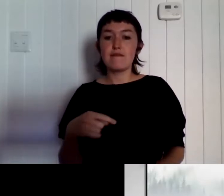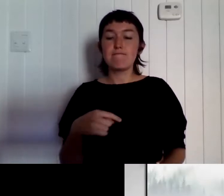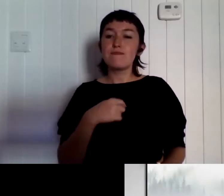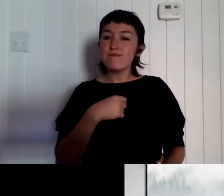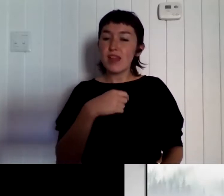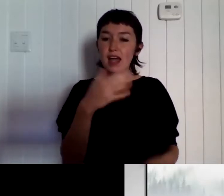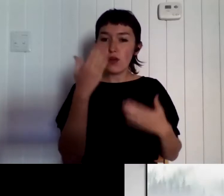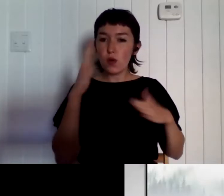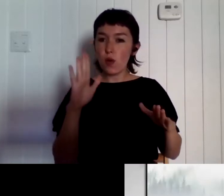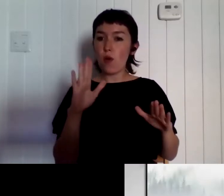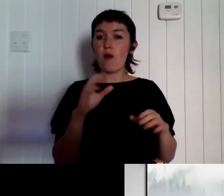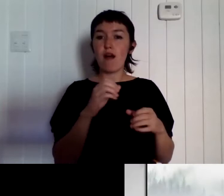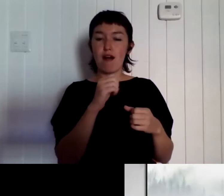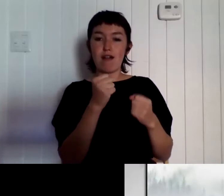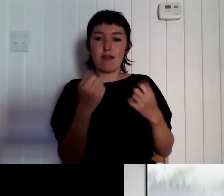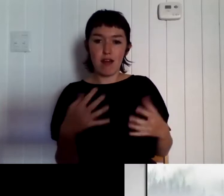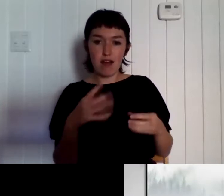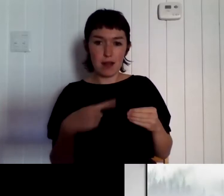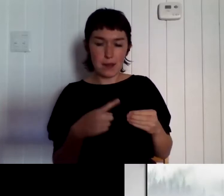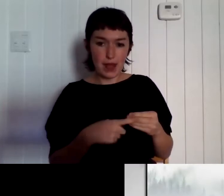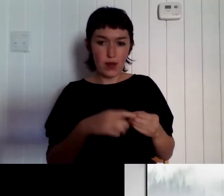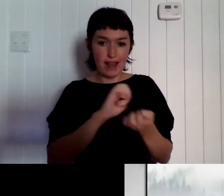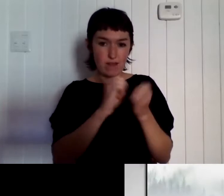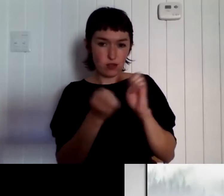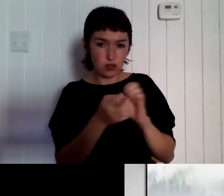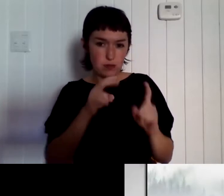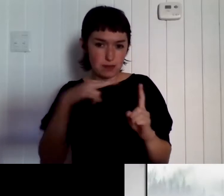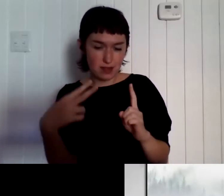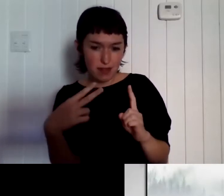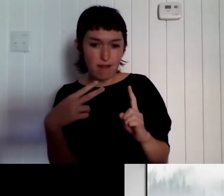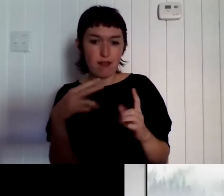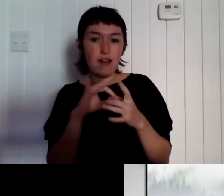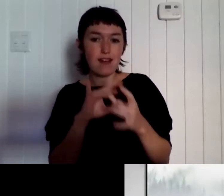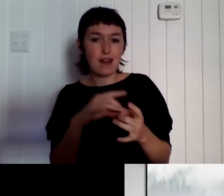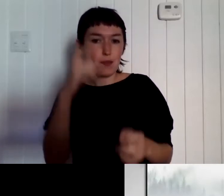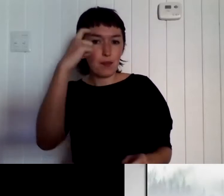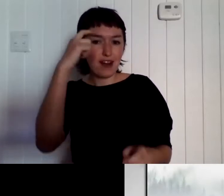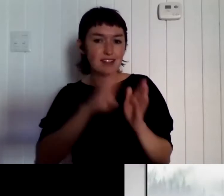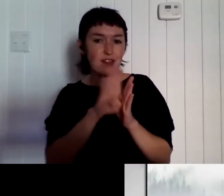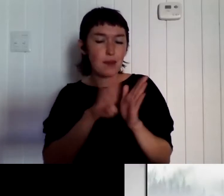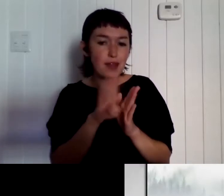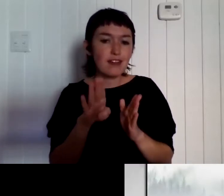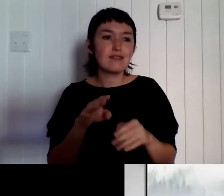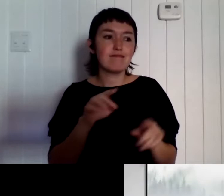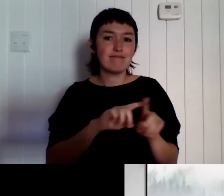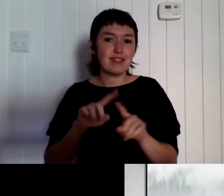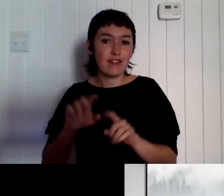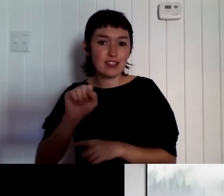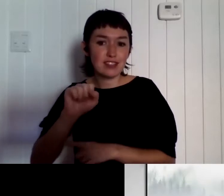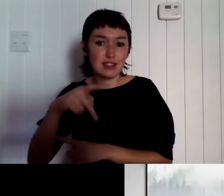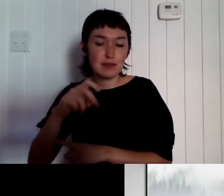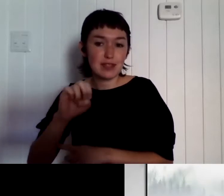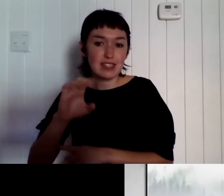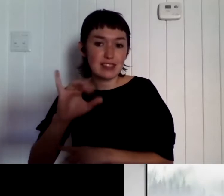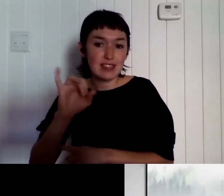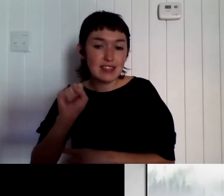perspective on brain development and how it varies between different species. But one thing that I can comment on that I do have a